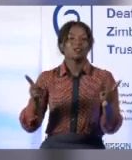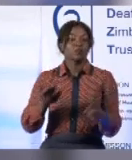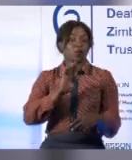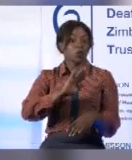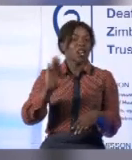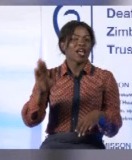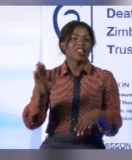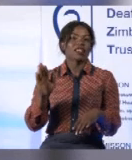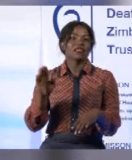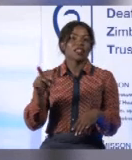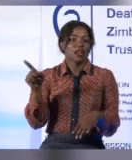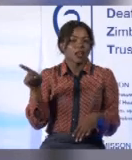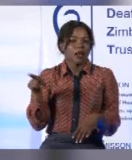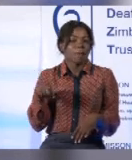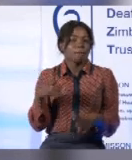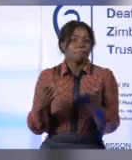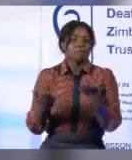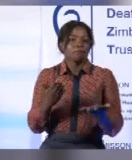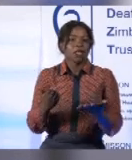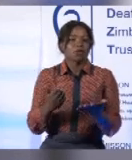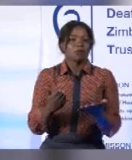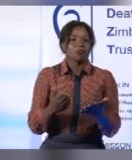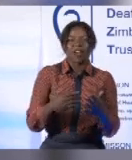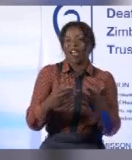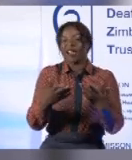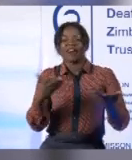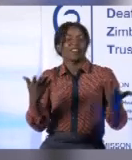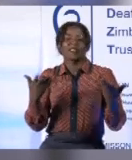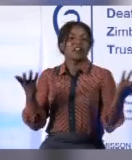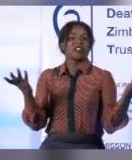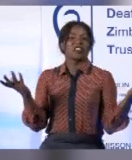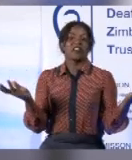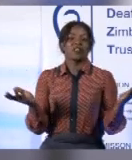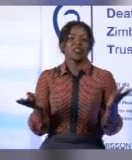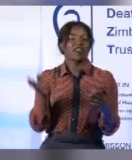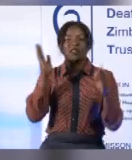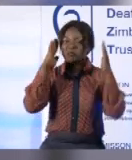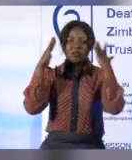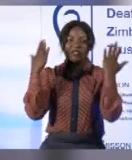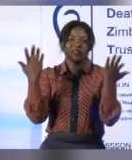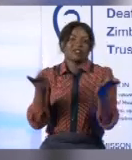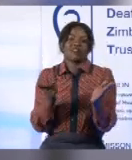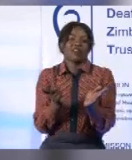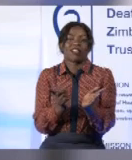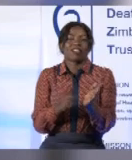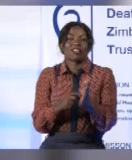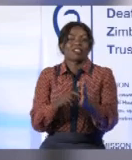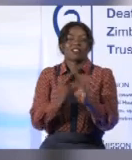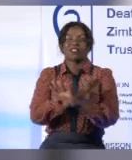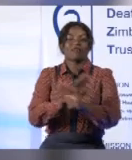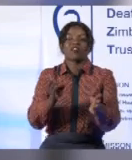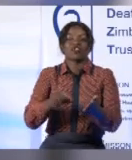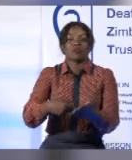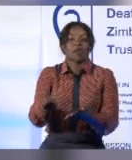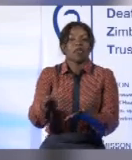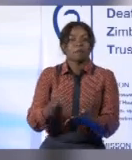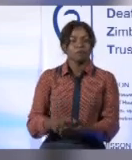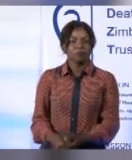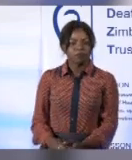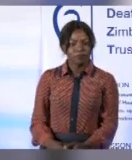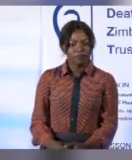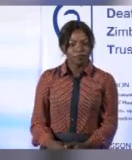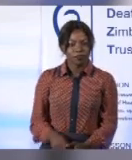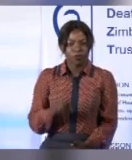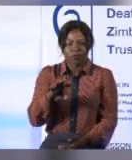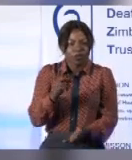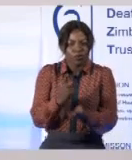kana dine nchida shumishima extra and what. And our tumbos ya na kuti wariko. How do you juggle them? What